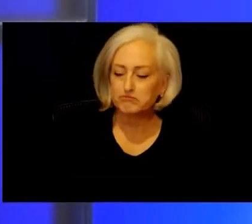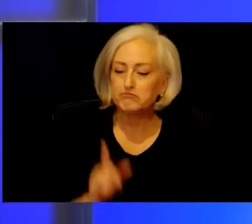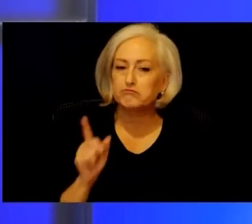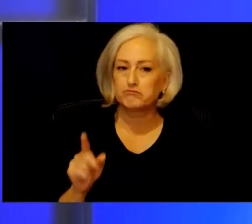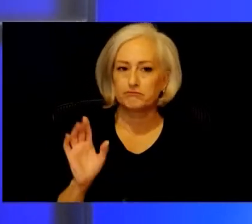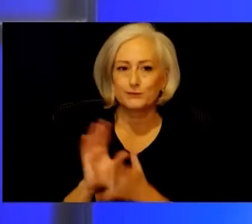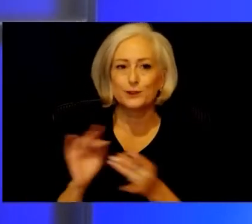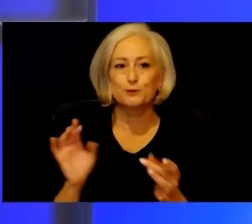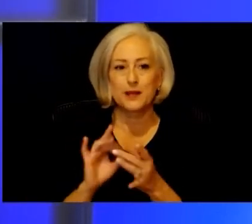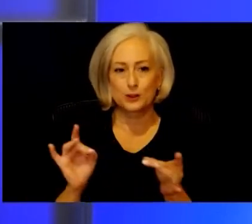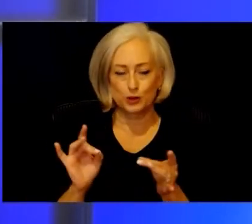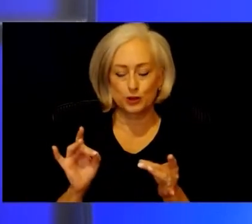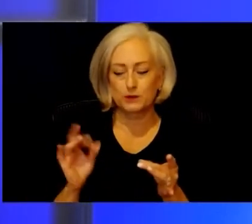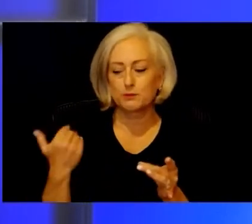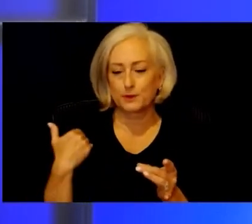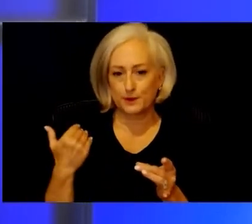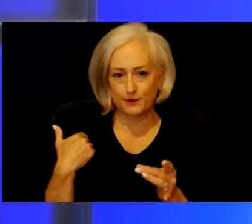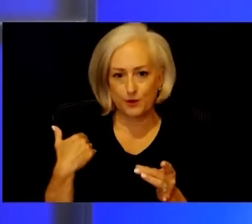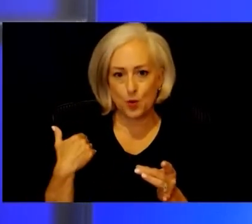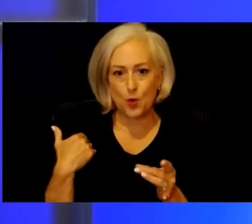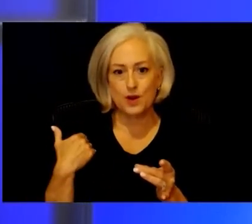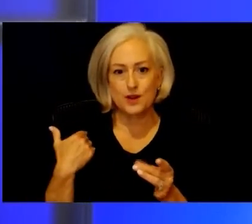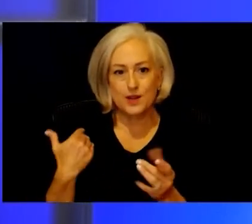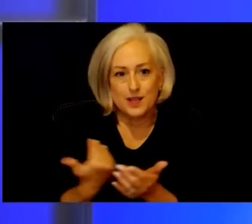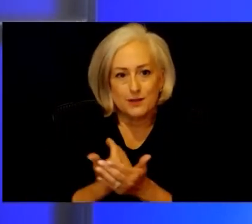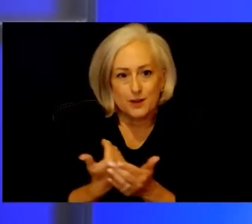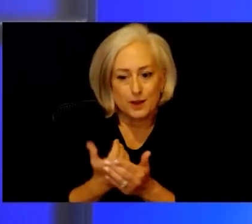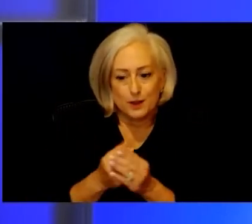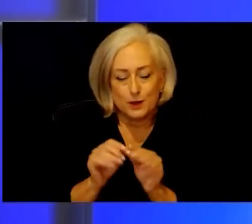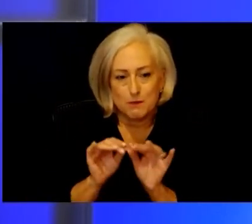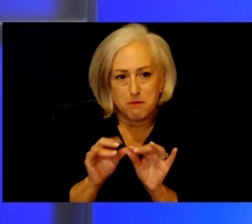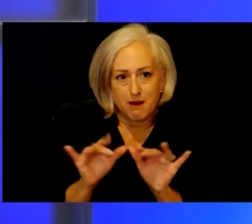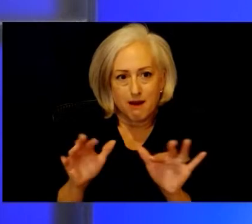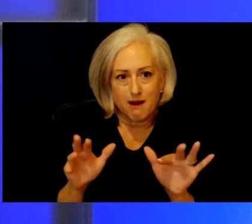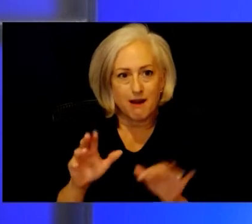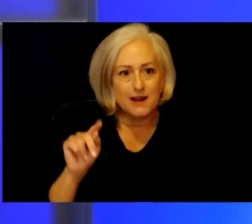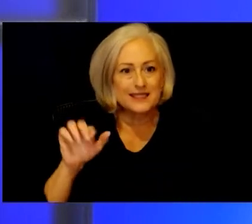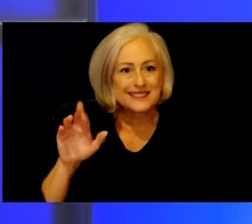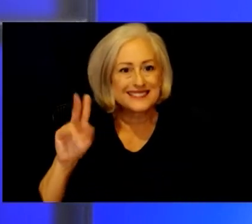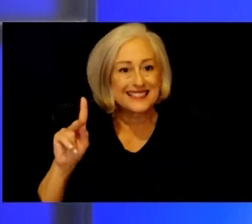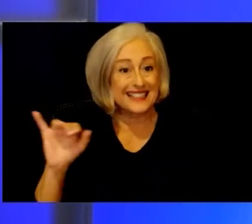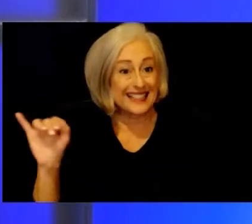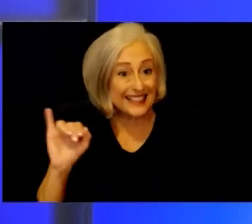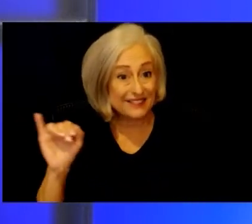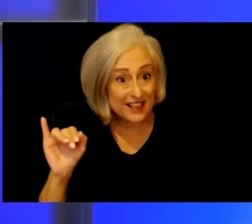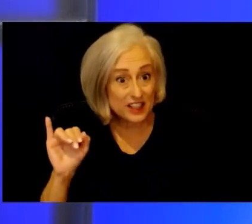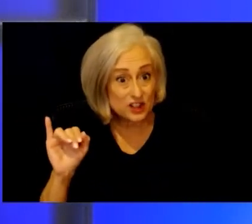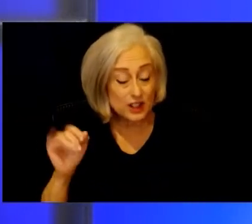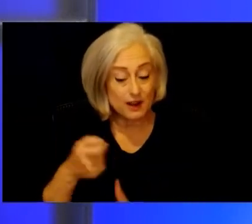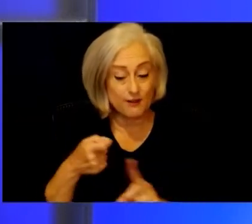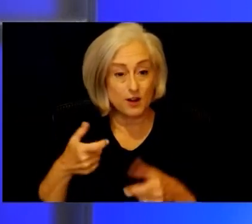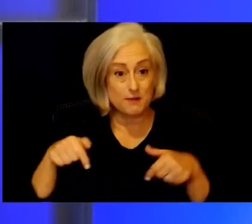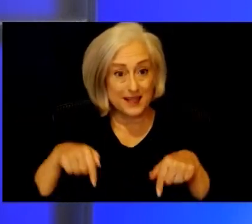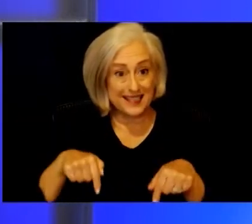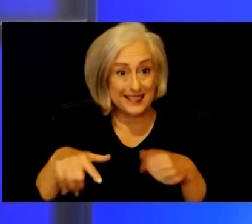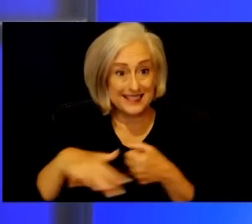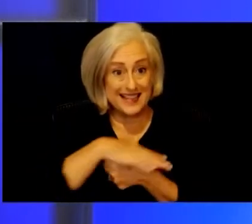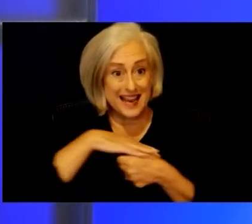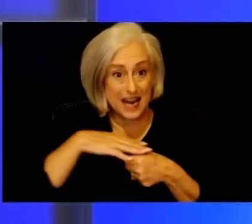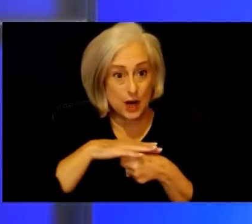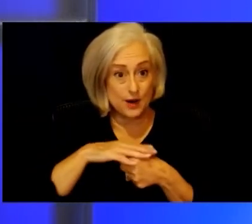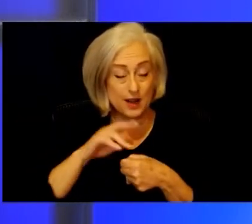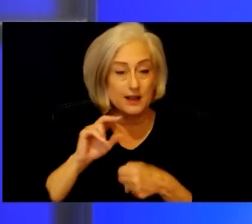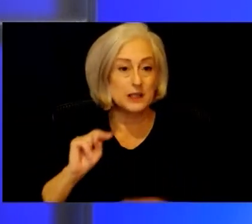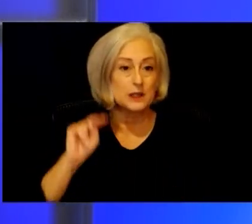the emerging tick-borne infections have been kind of in this region and kind of the northeast, Kansas,